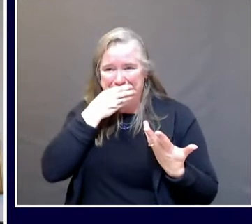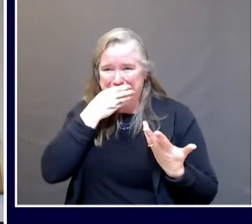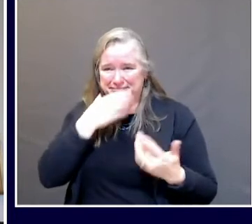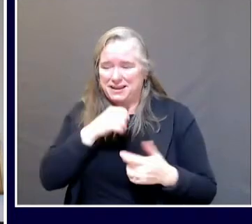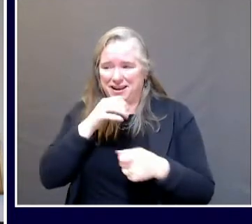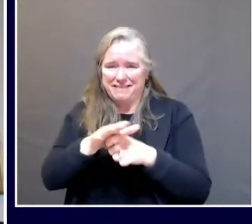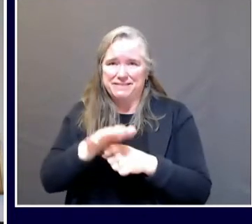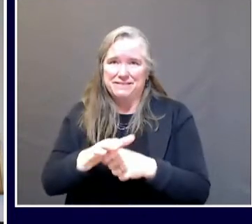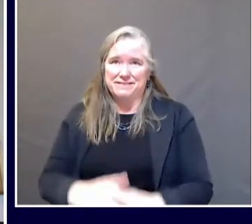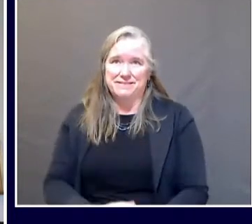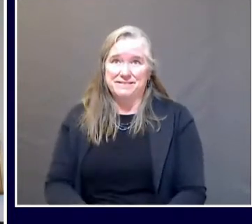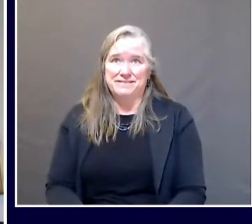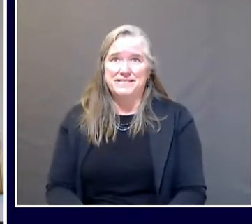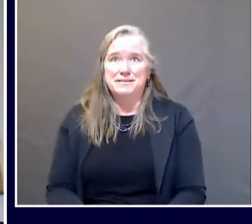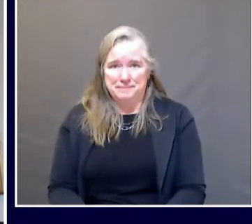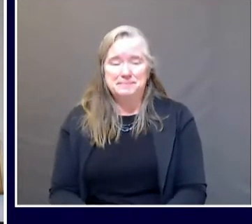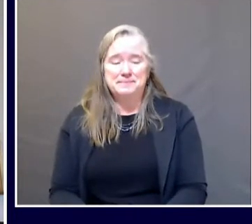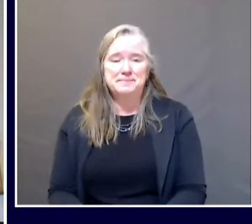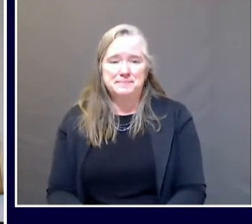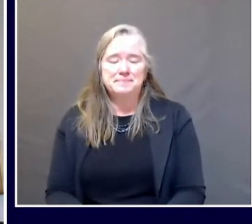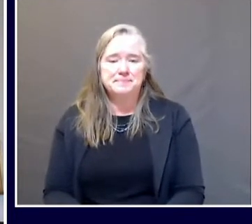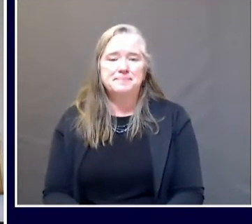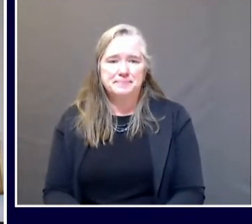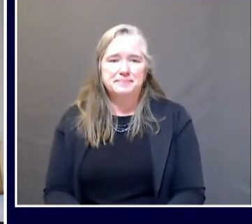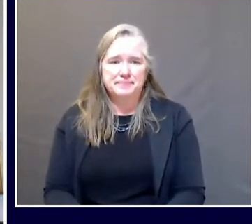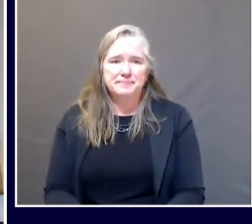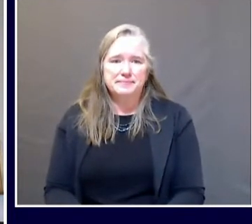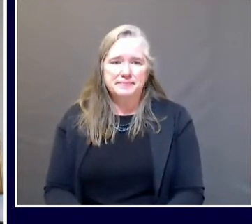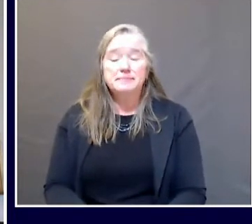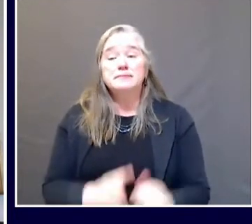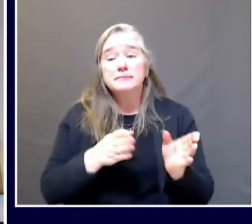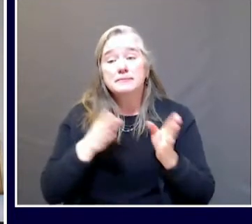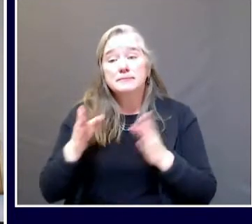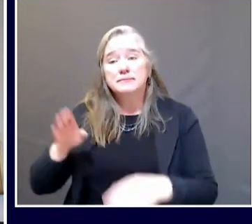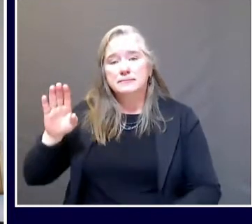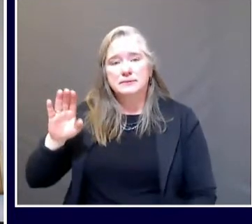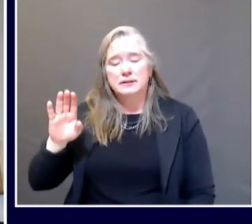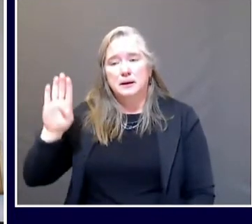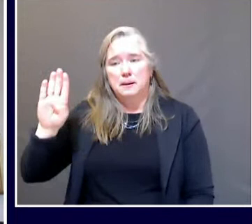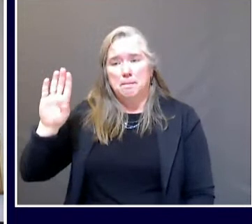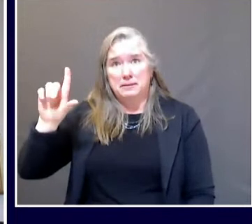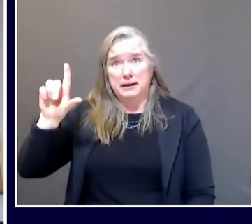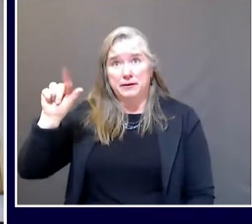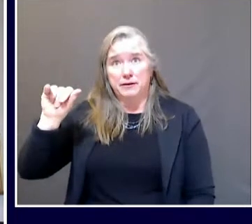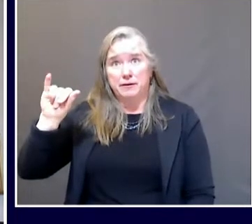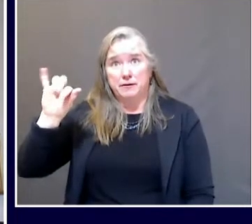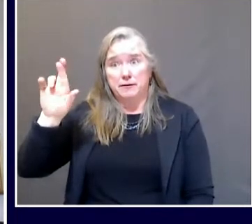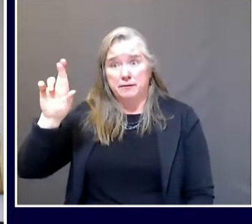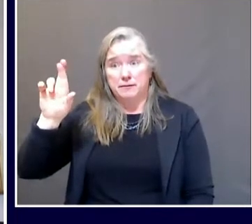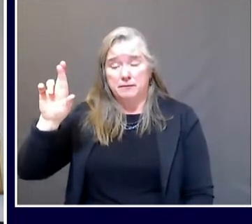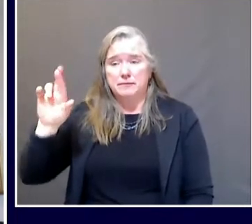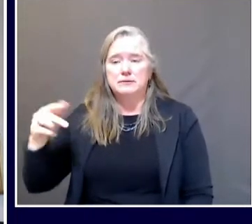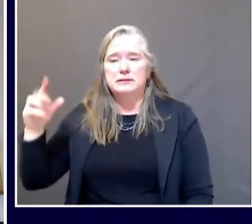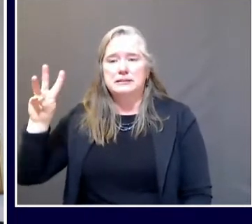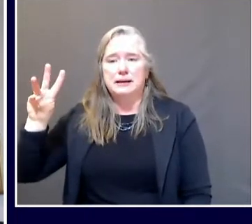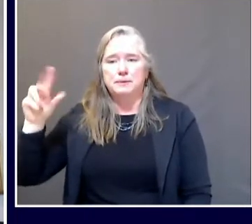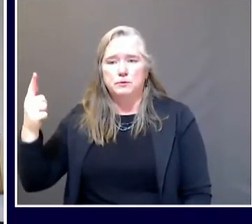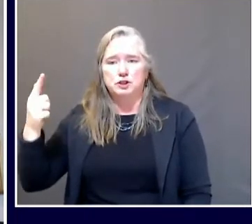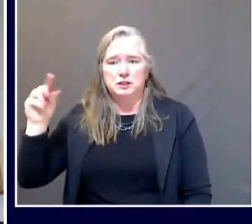it. I'm going to turn over to Blair Best at WGME. Hi, Dr.